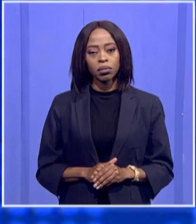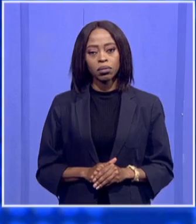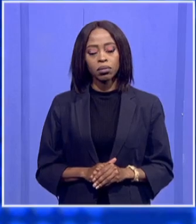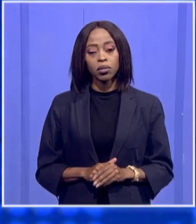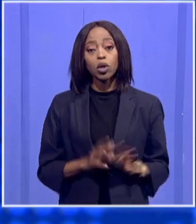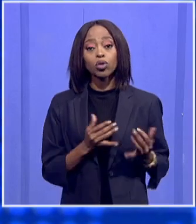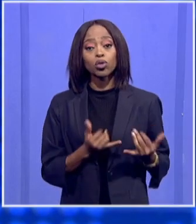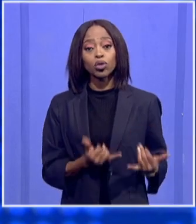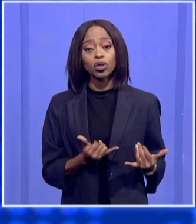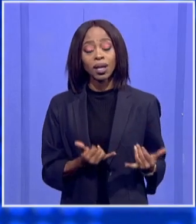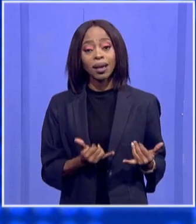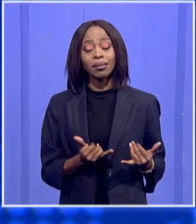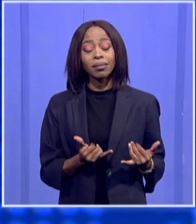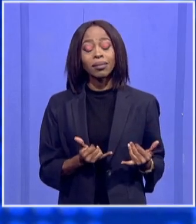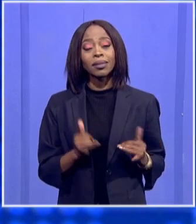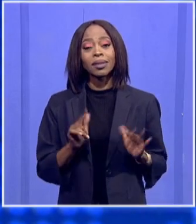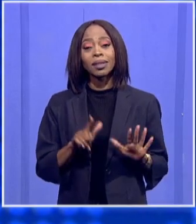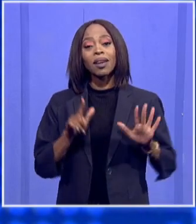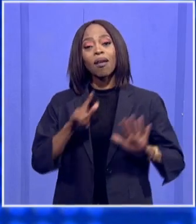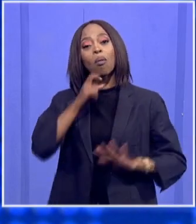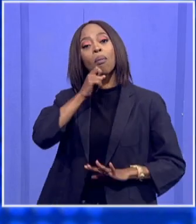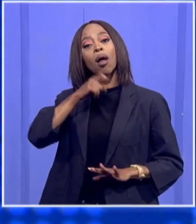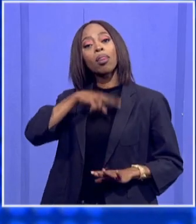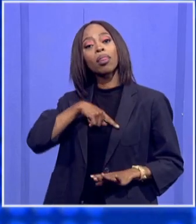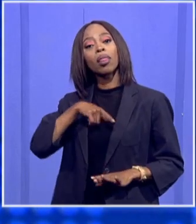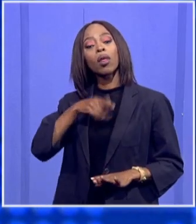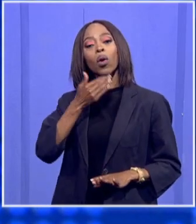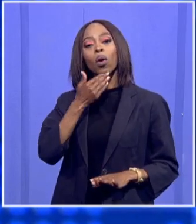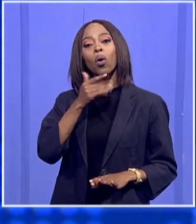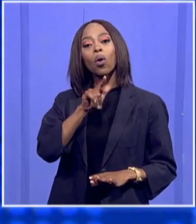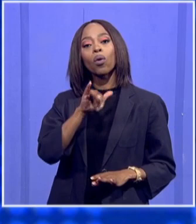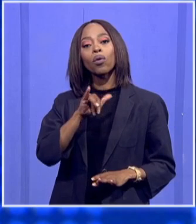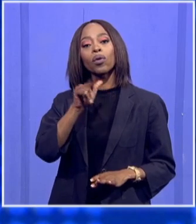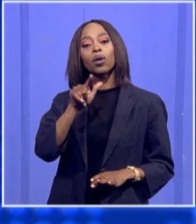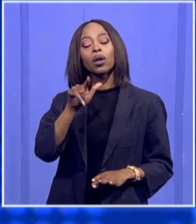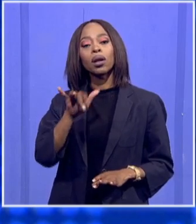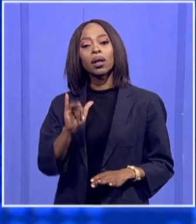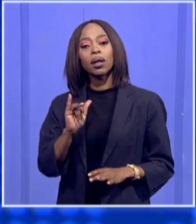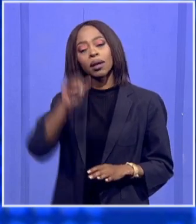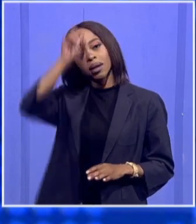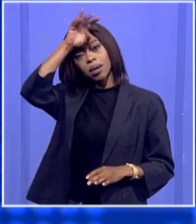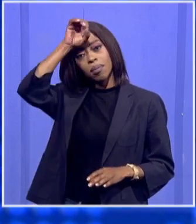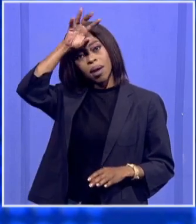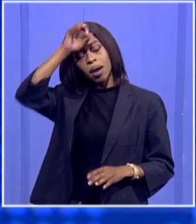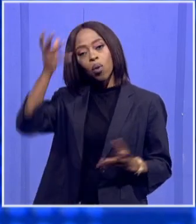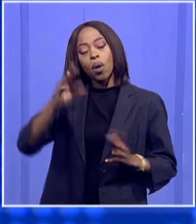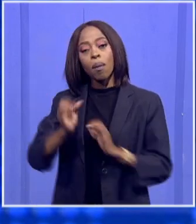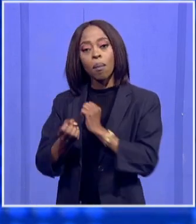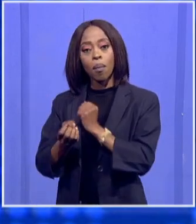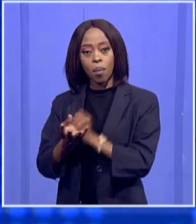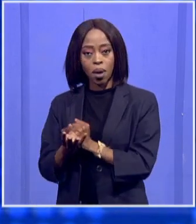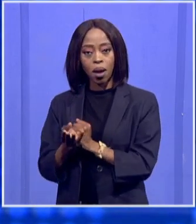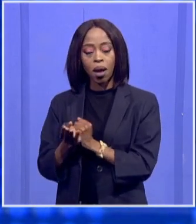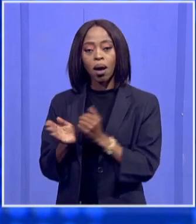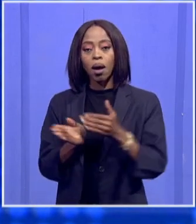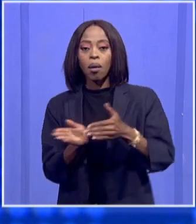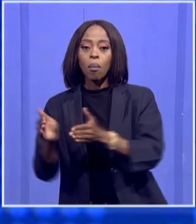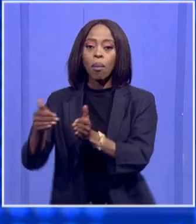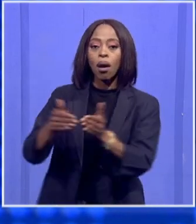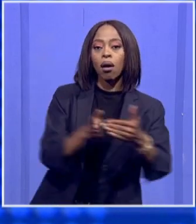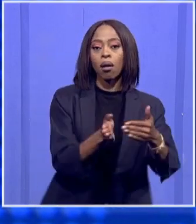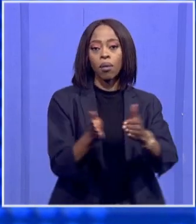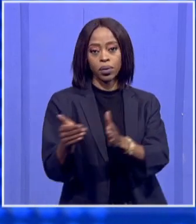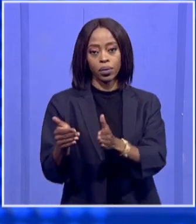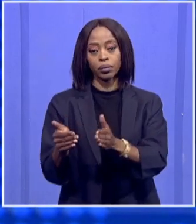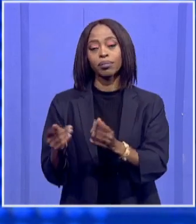Now, today is the 7th anniversary of the Lily mine tragedy in Barberton in Mpumalanga. Yvonne Mnisi, Nkambule